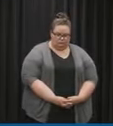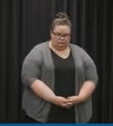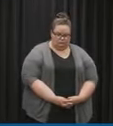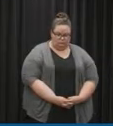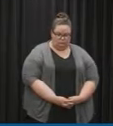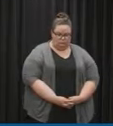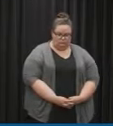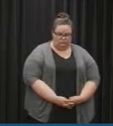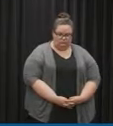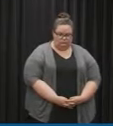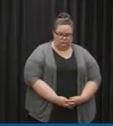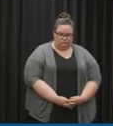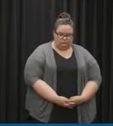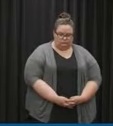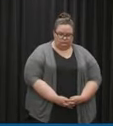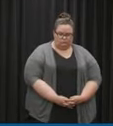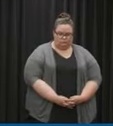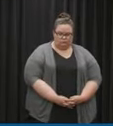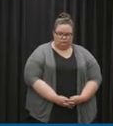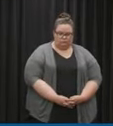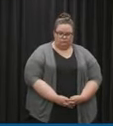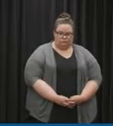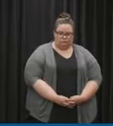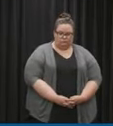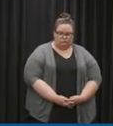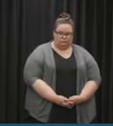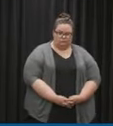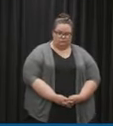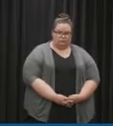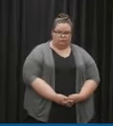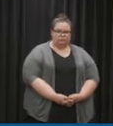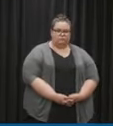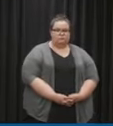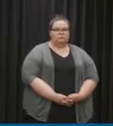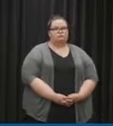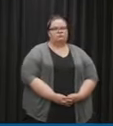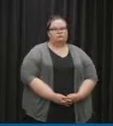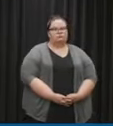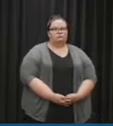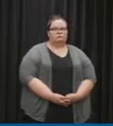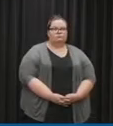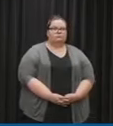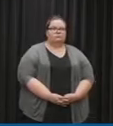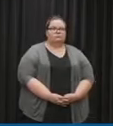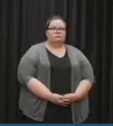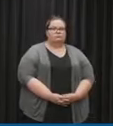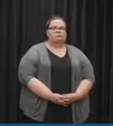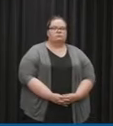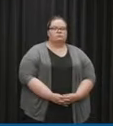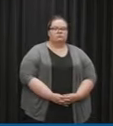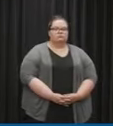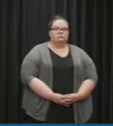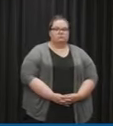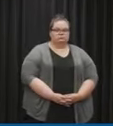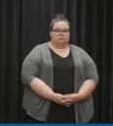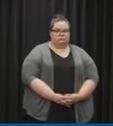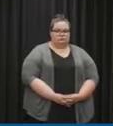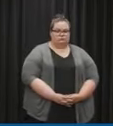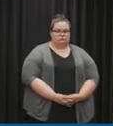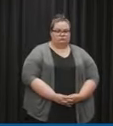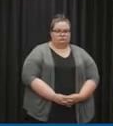and development. Those are essential for their growth and development. And I would like to add